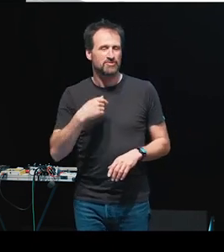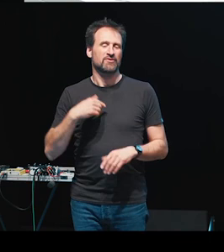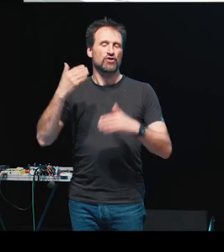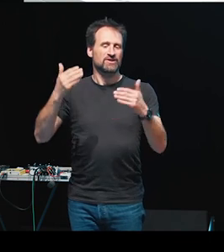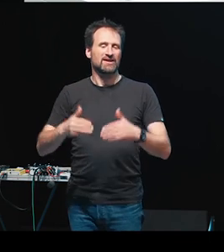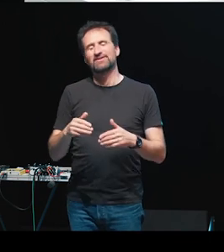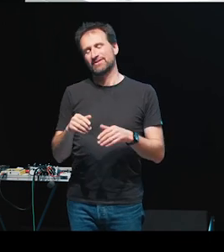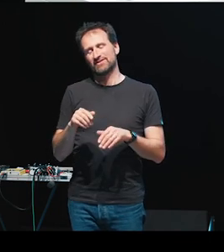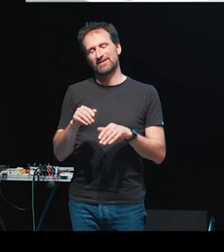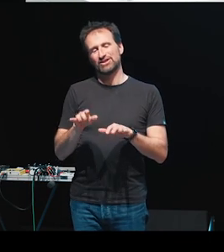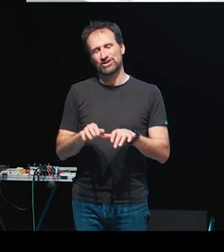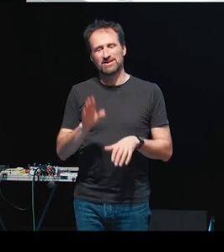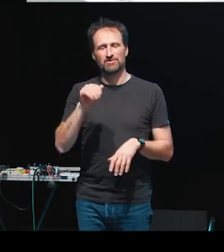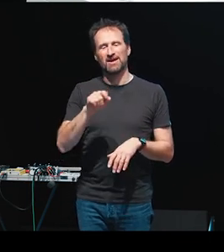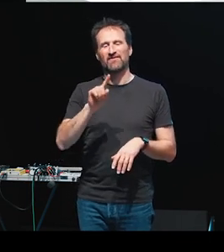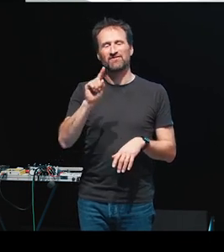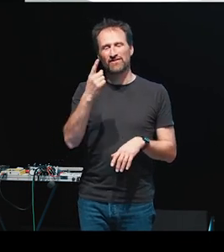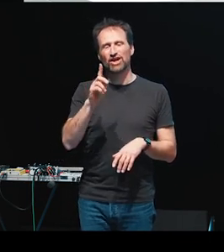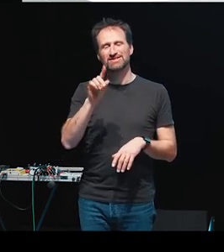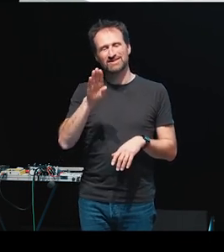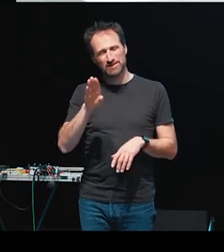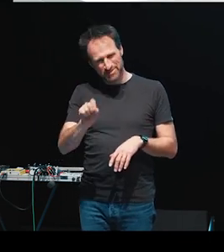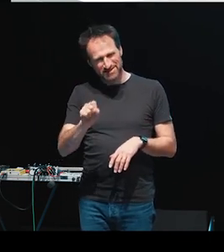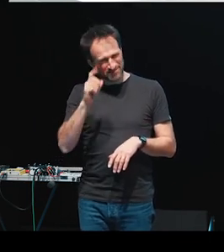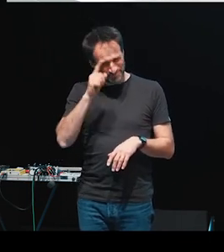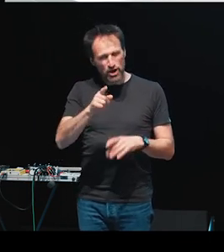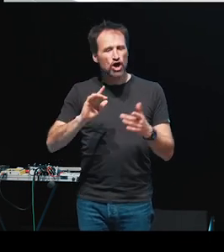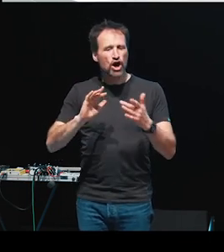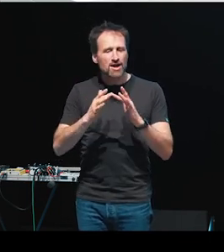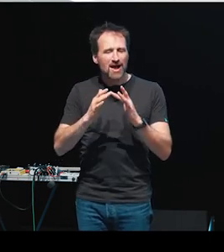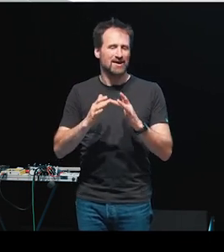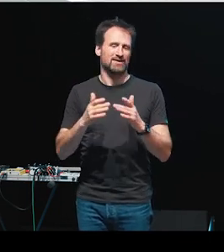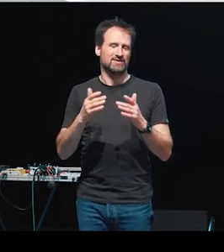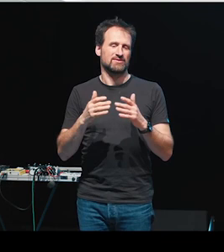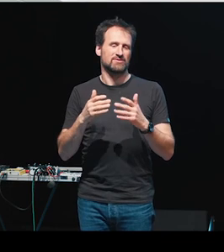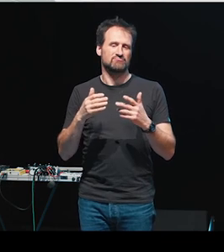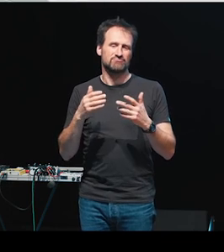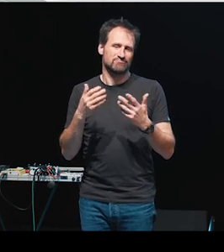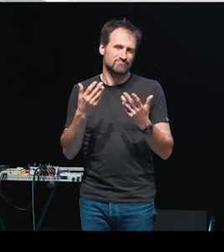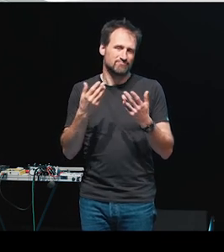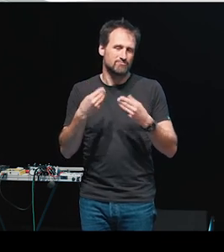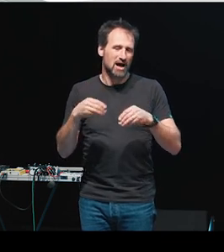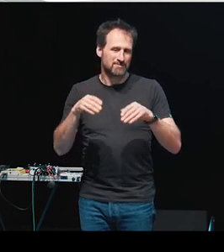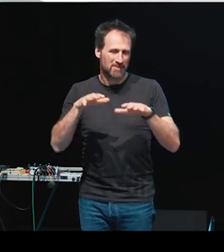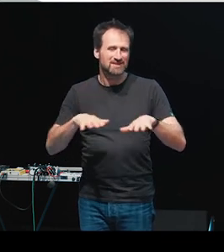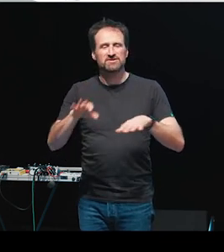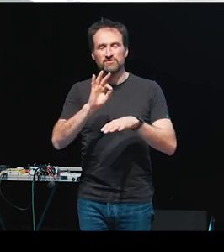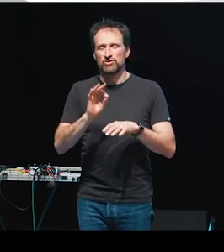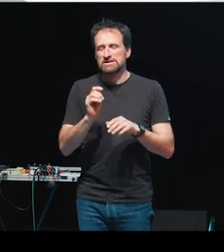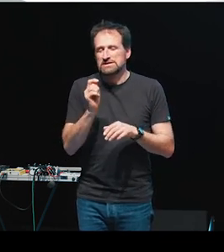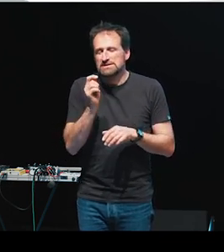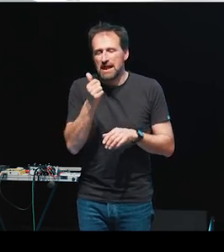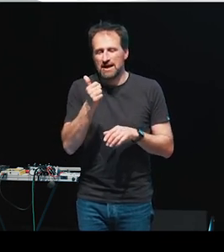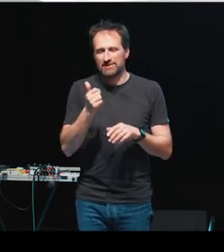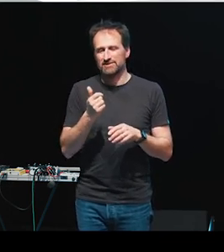FirstDibs. If you don't know FirstDibs, it's an online marketplace for rare and desirable goods. And we sell vintage,